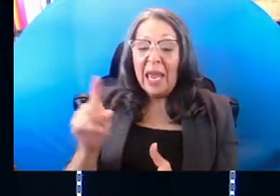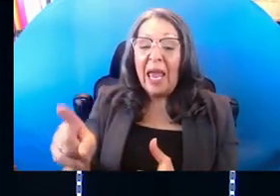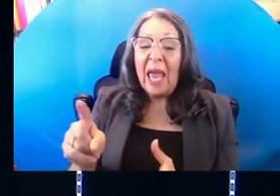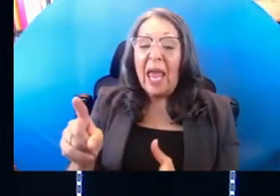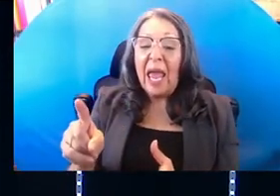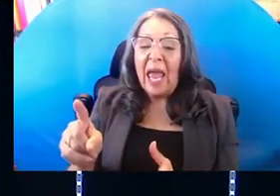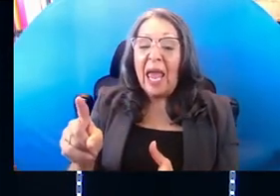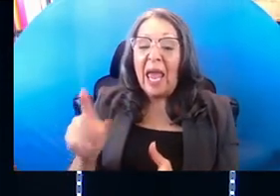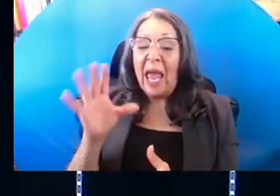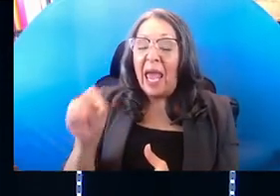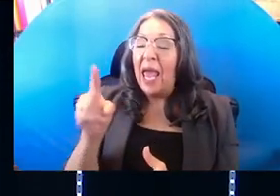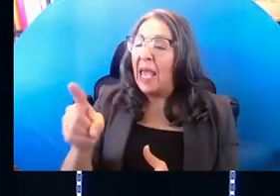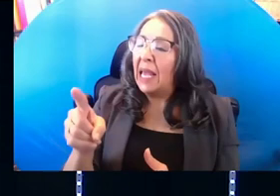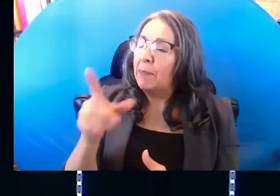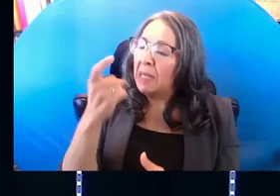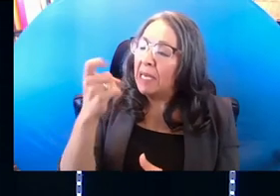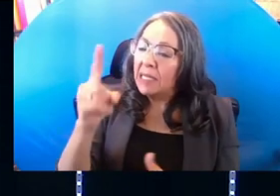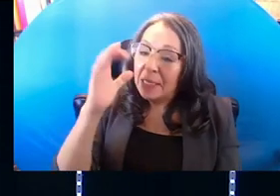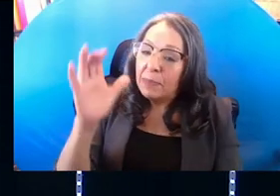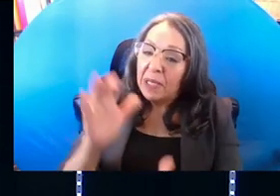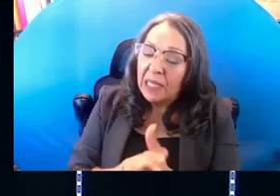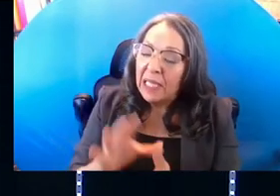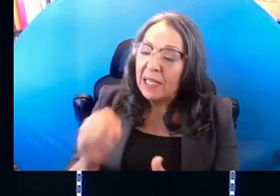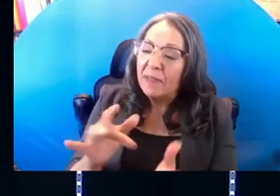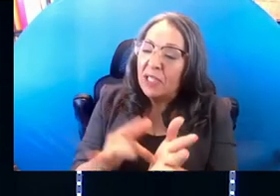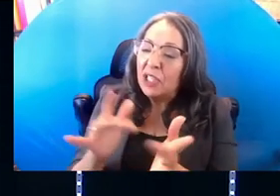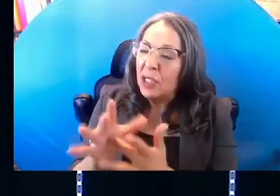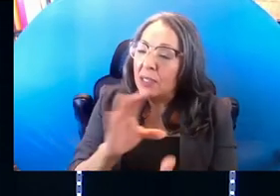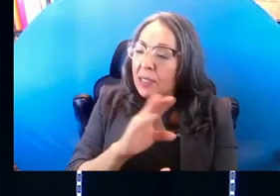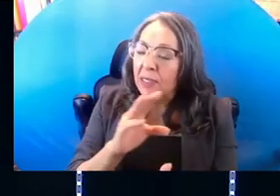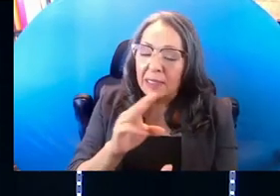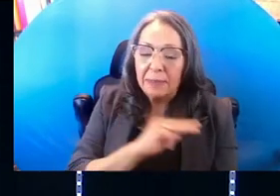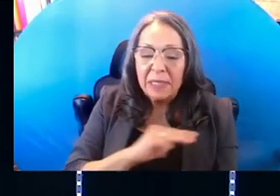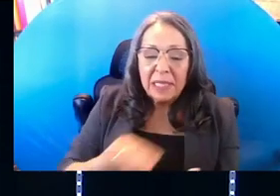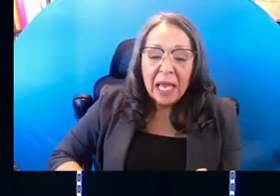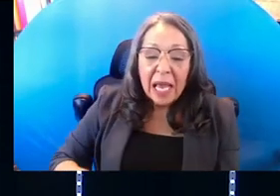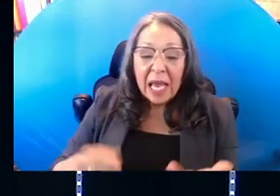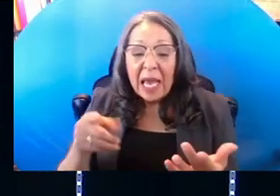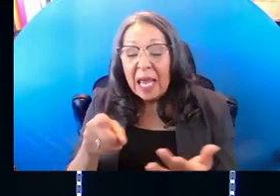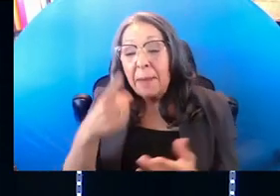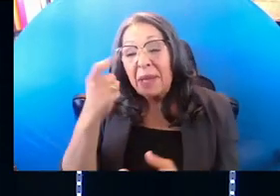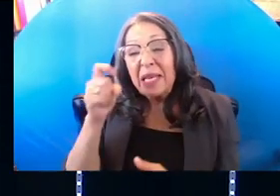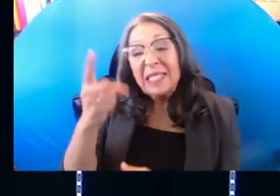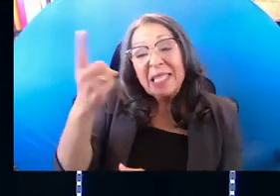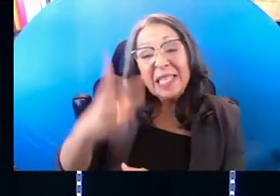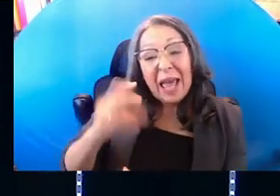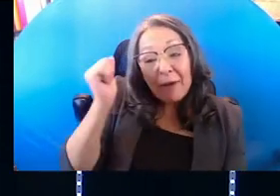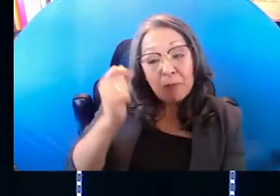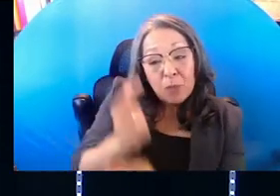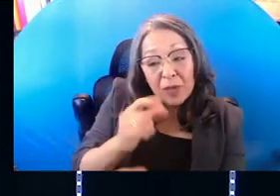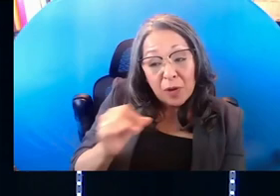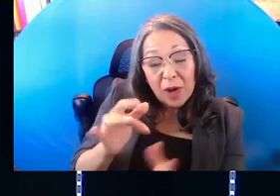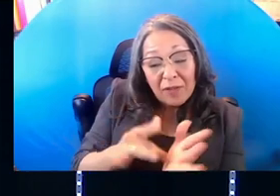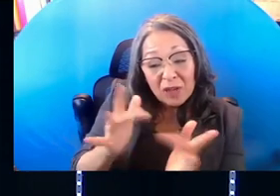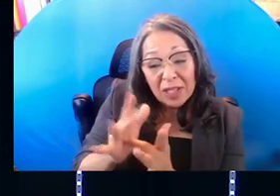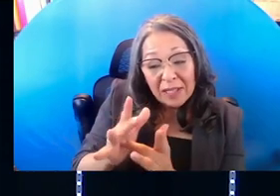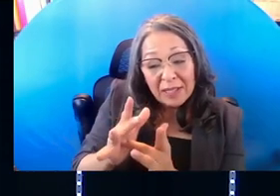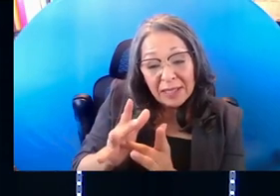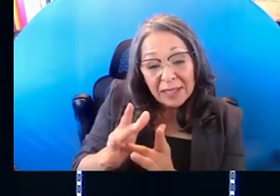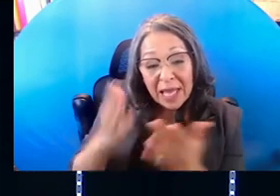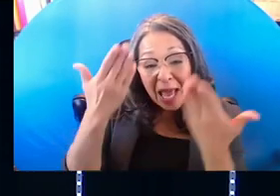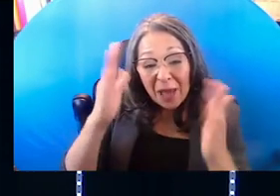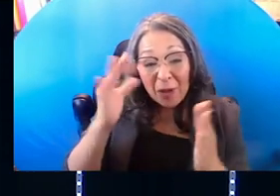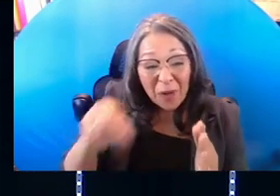Messiah is a little different than most, because again, Jesus is his half-brother. So I don't know if any of y'all got siblings in here. But if somebody came up to you and said